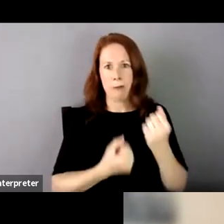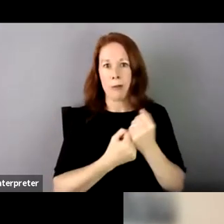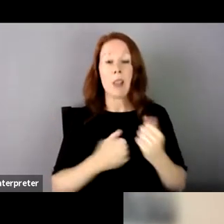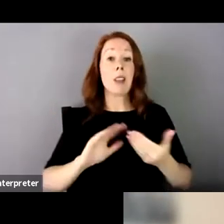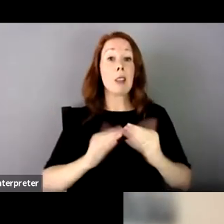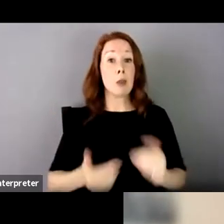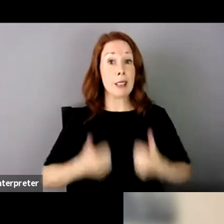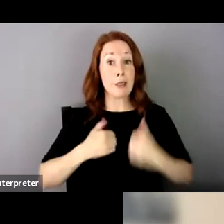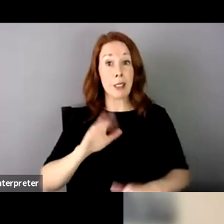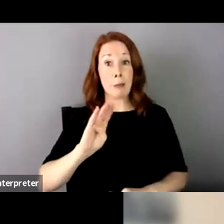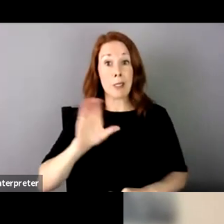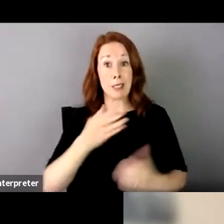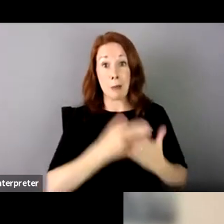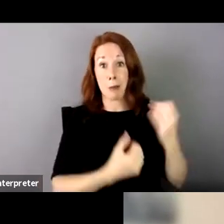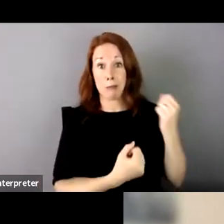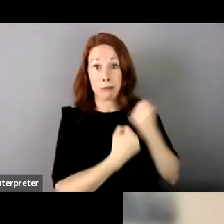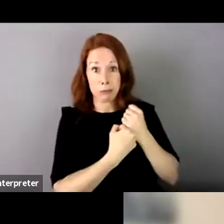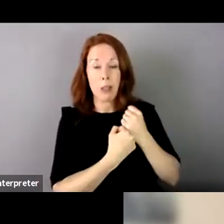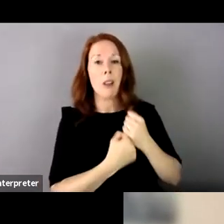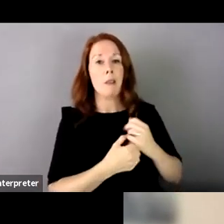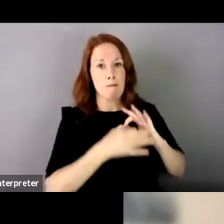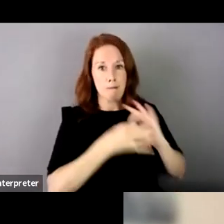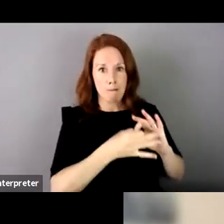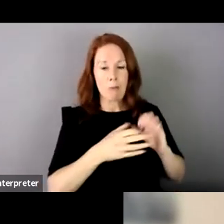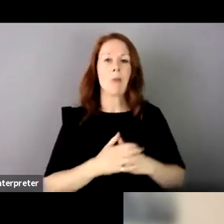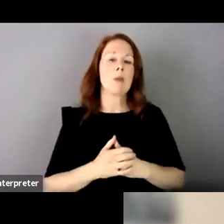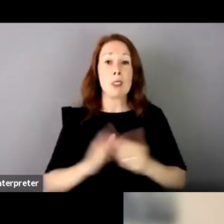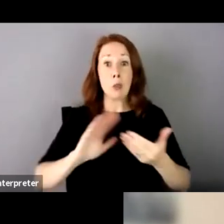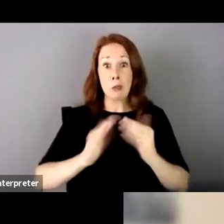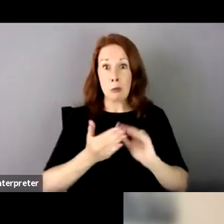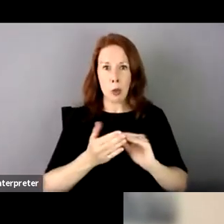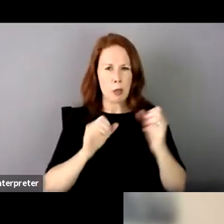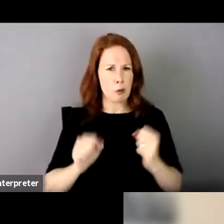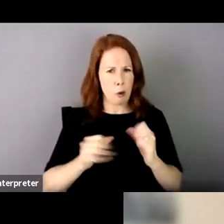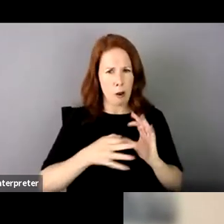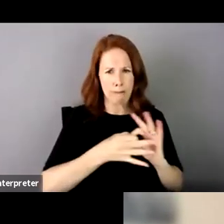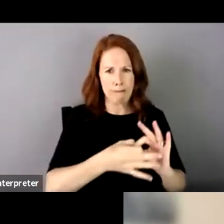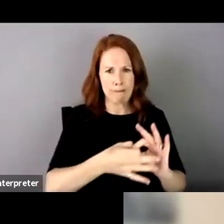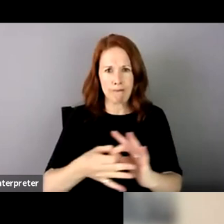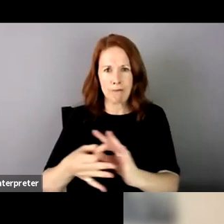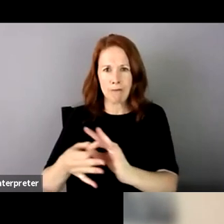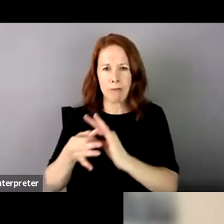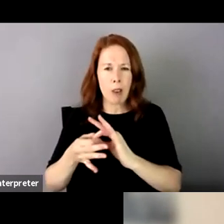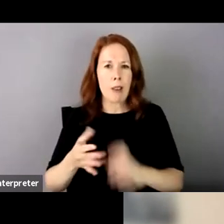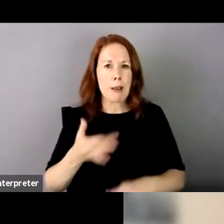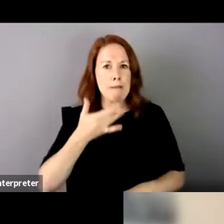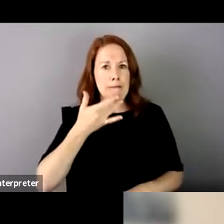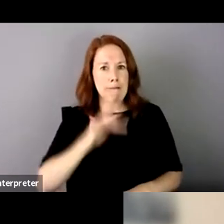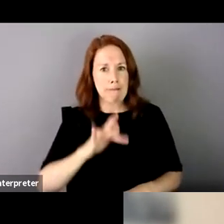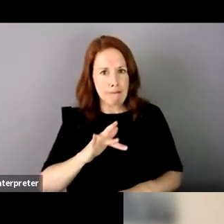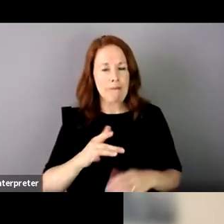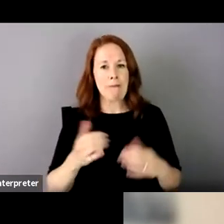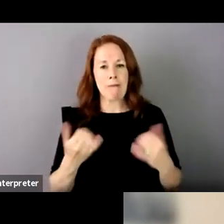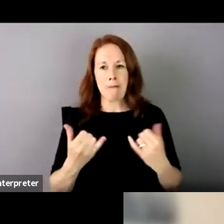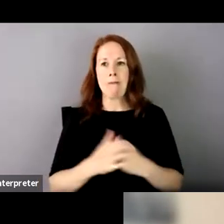And as a result of our deep roots that we have grown within the community, we have been so fortunate to be able